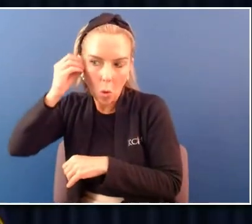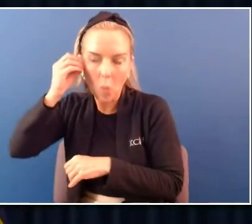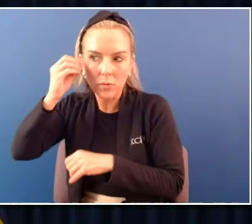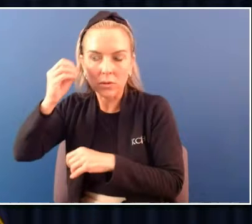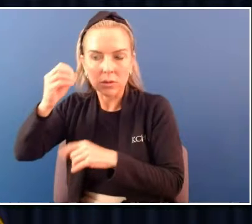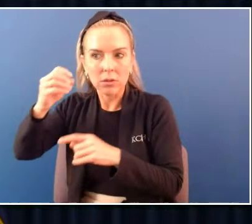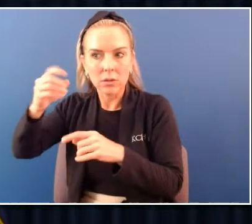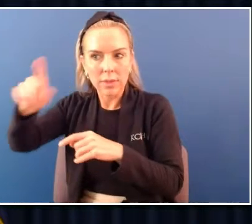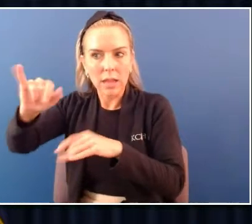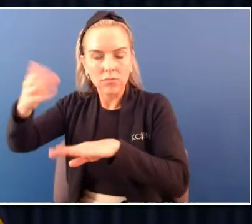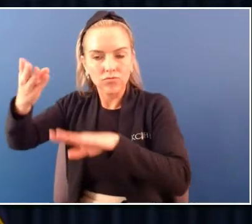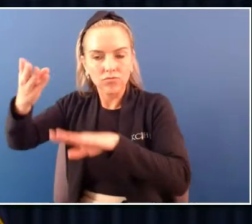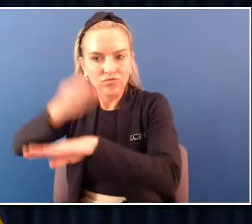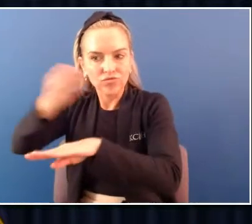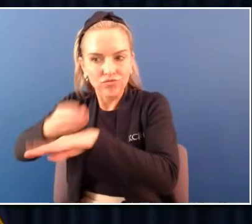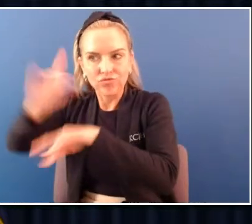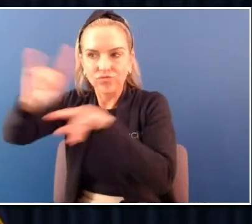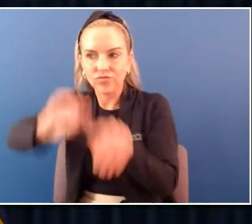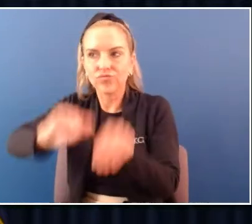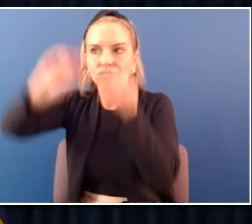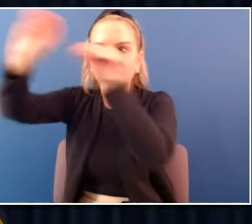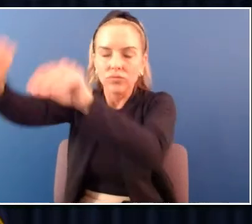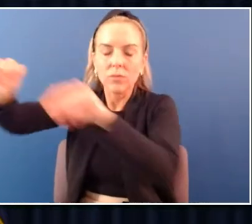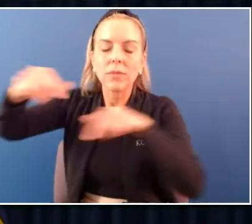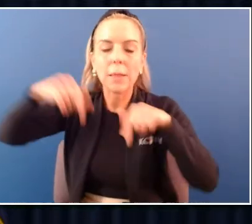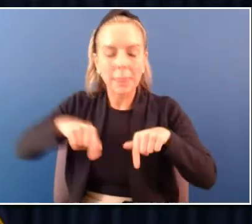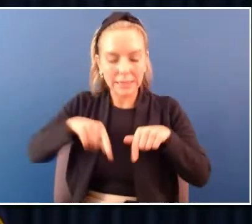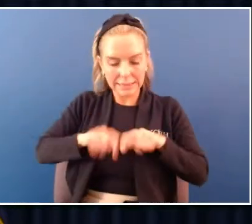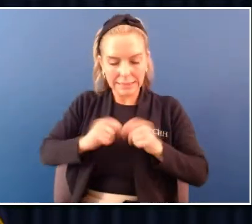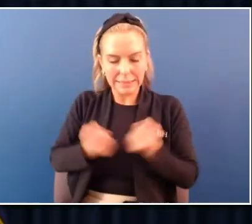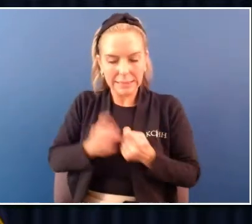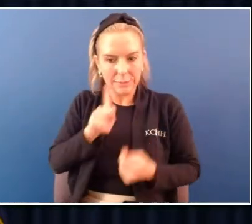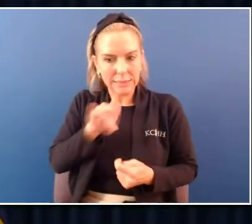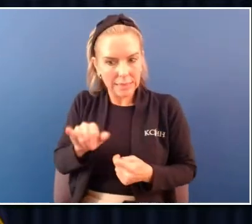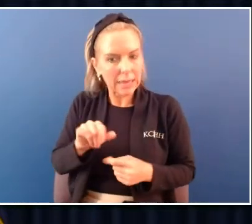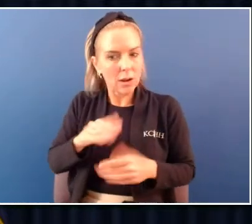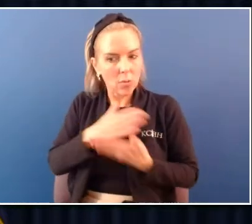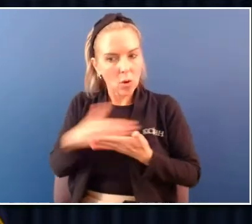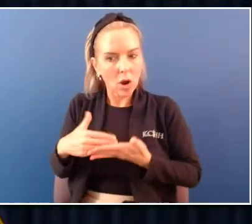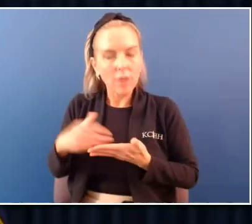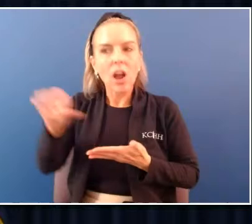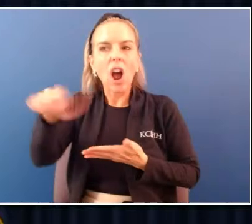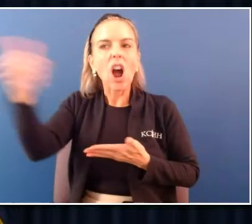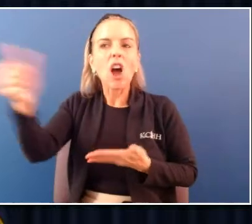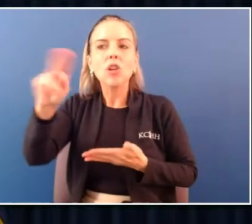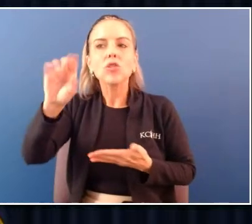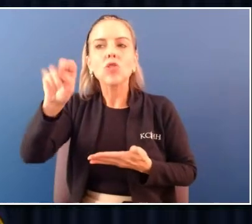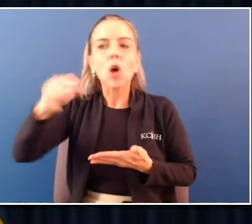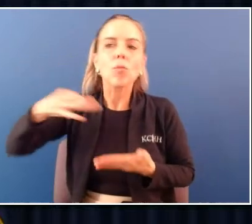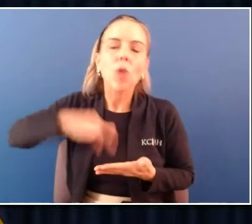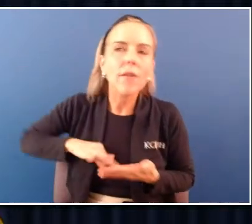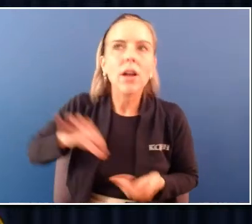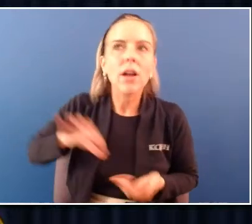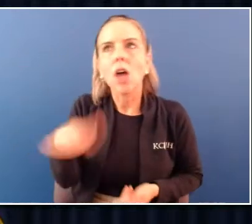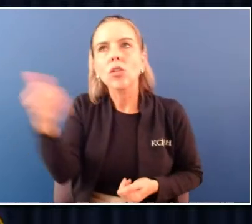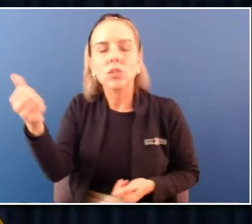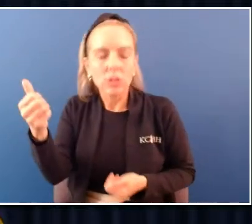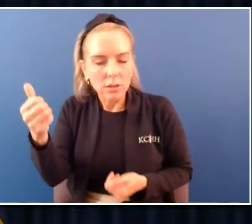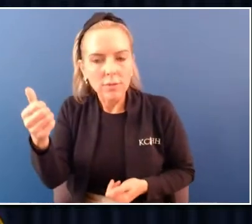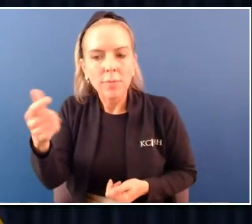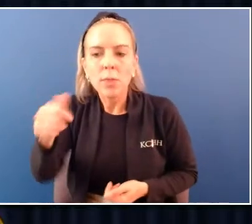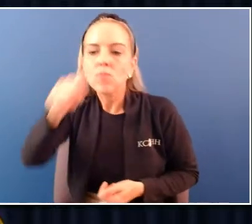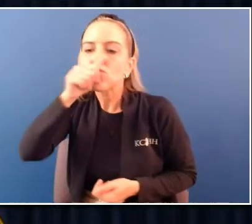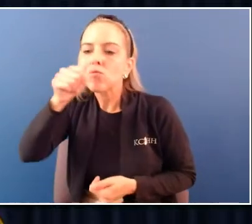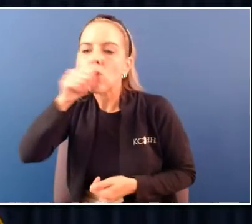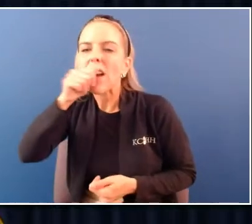just the ones that we as Team Kentucky are a part of. There are other nonprofits and there are private entities